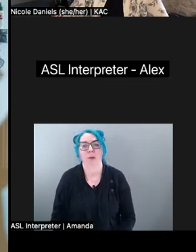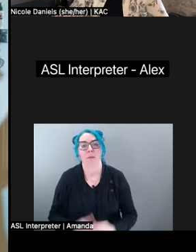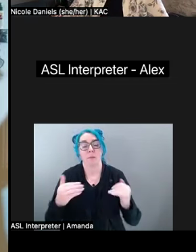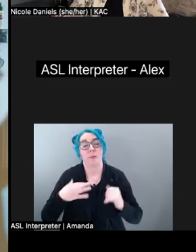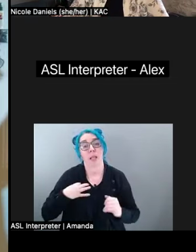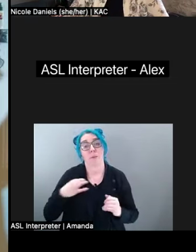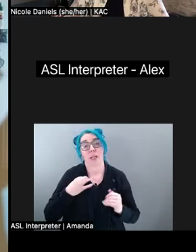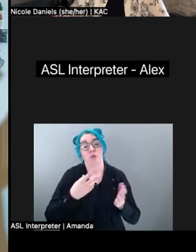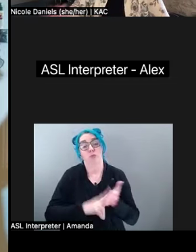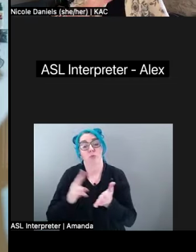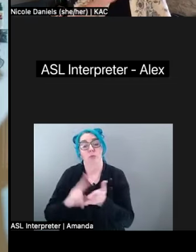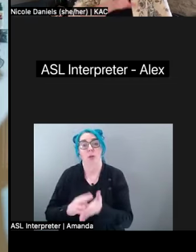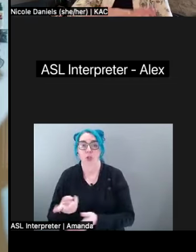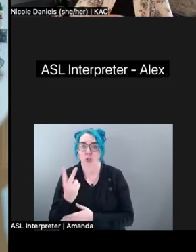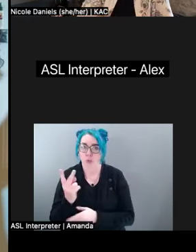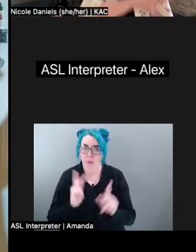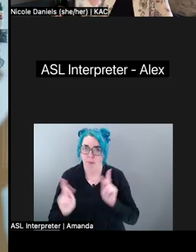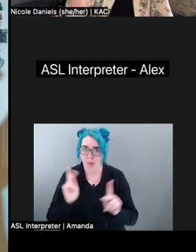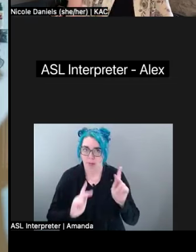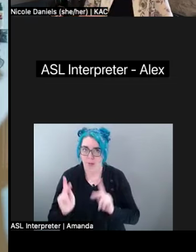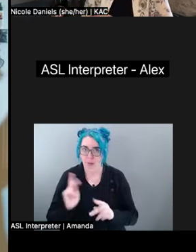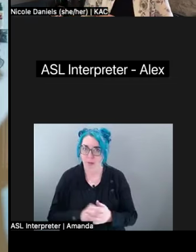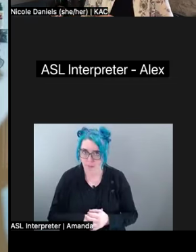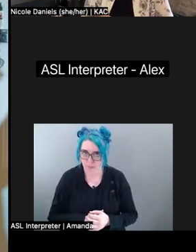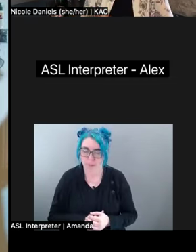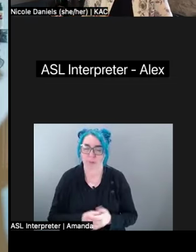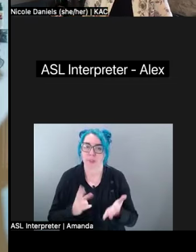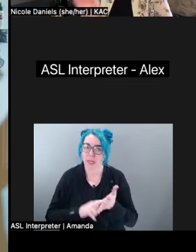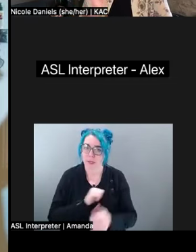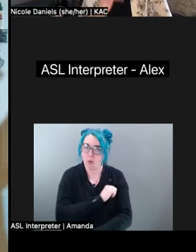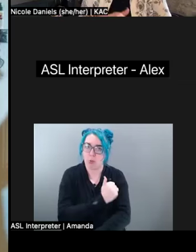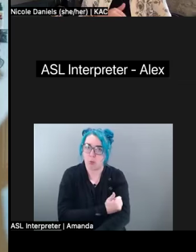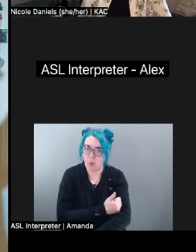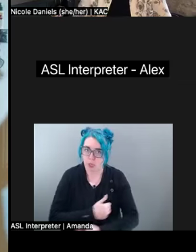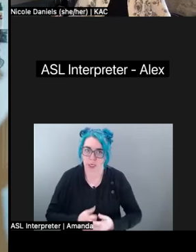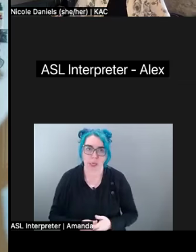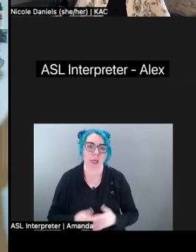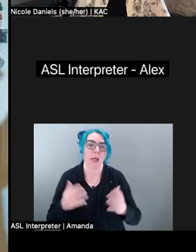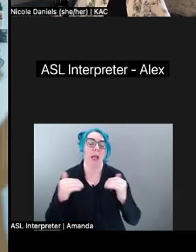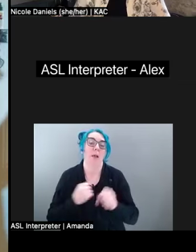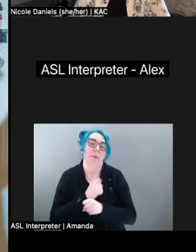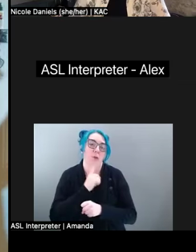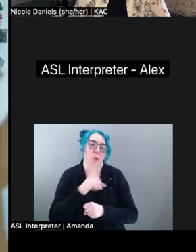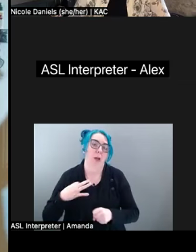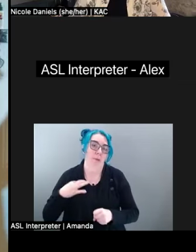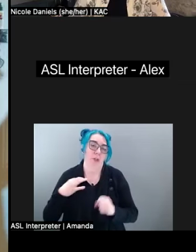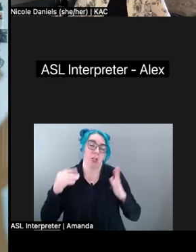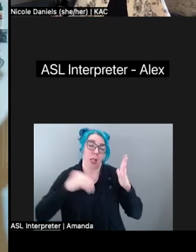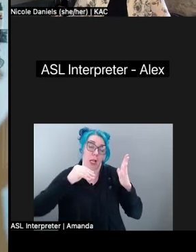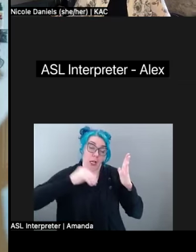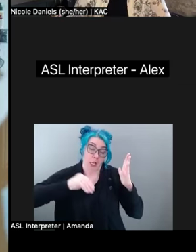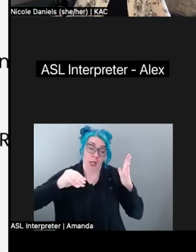signing authorities, and just make sure you complete all of the components of the application before you add those digital signatures.